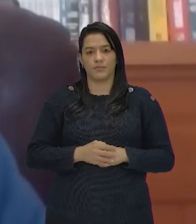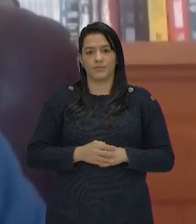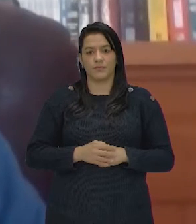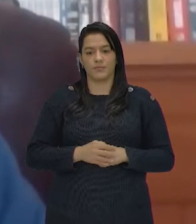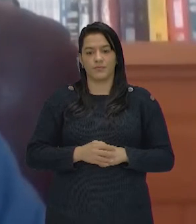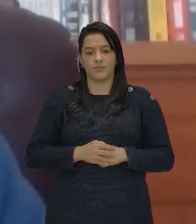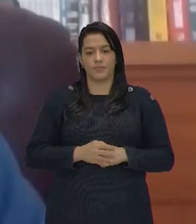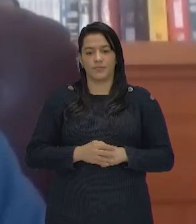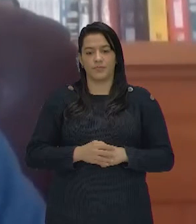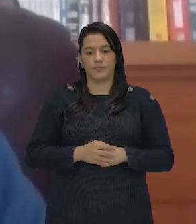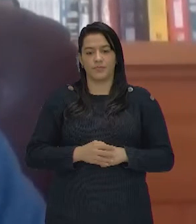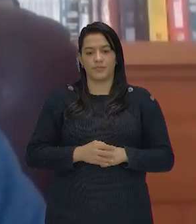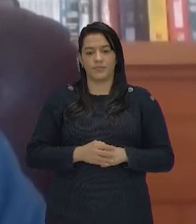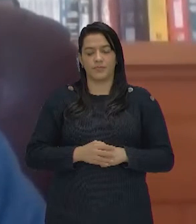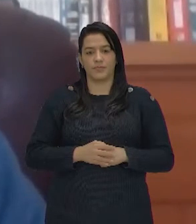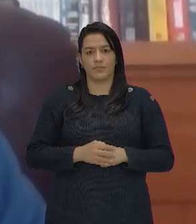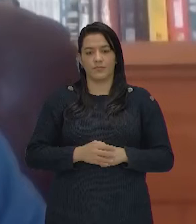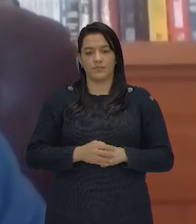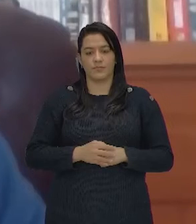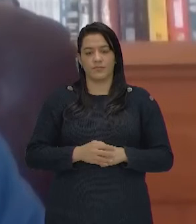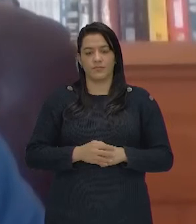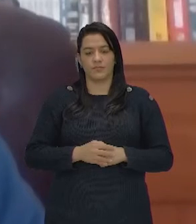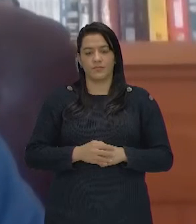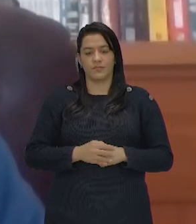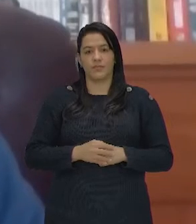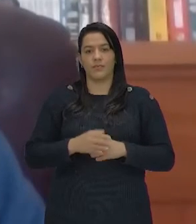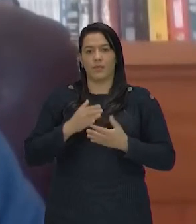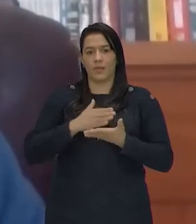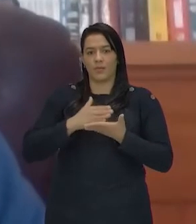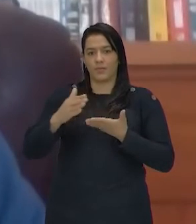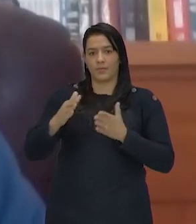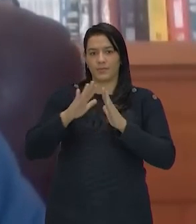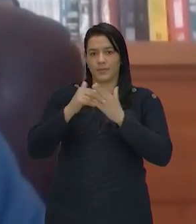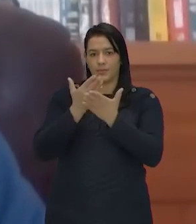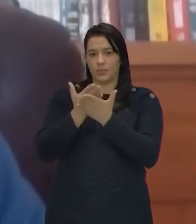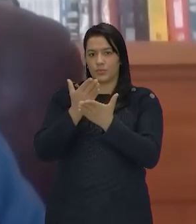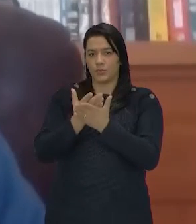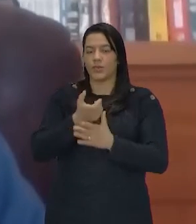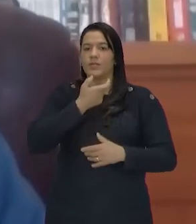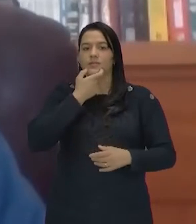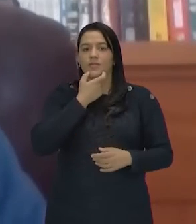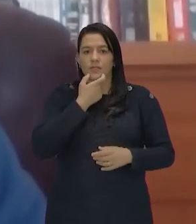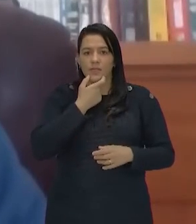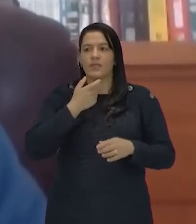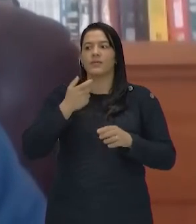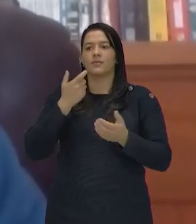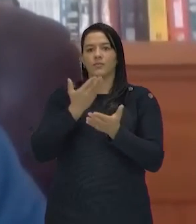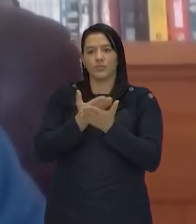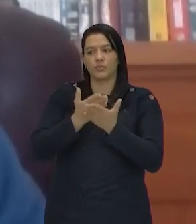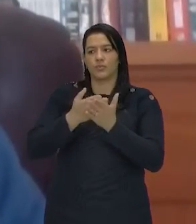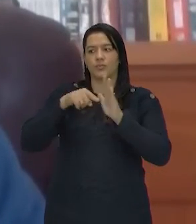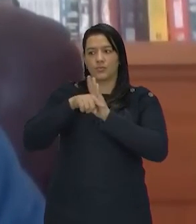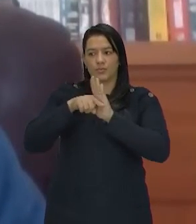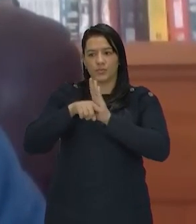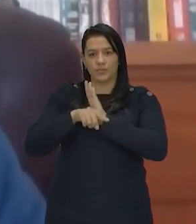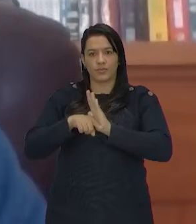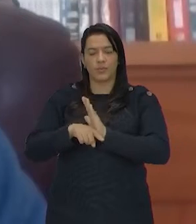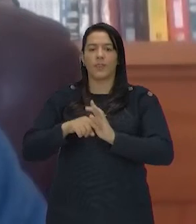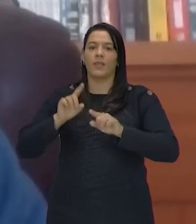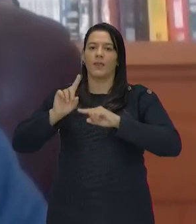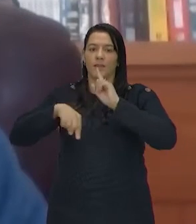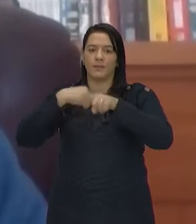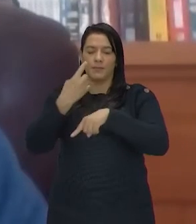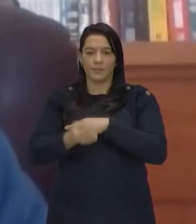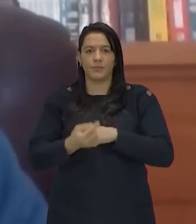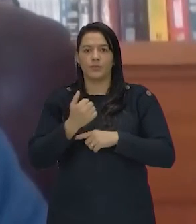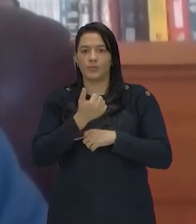out of school, right? I specialized in English school, numa escola de inglês, né? Fora da minha escola. And